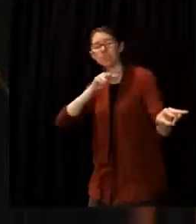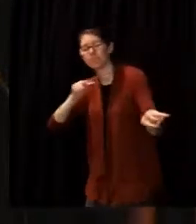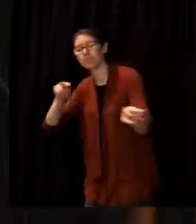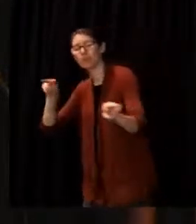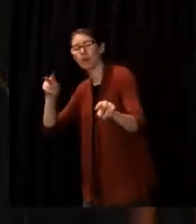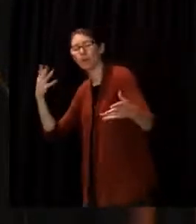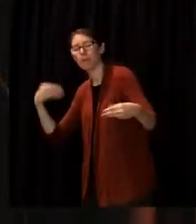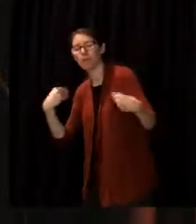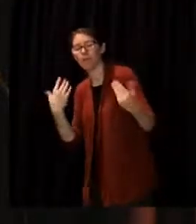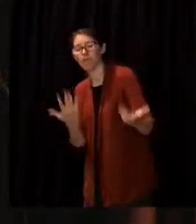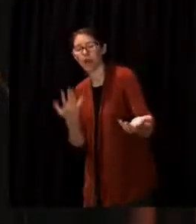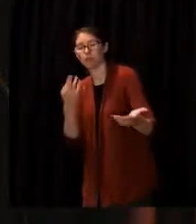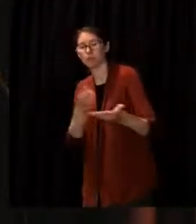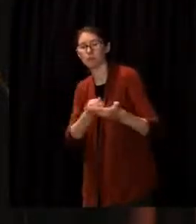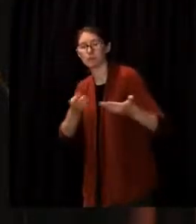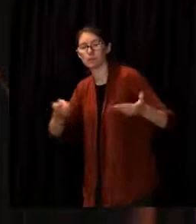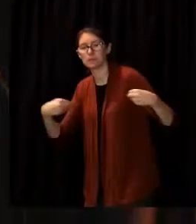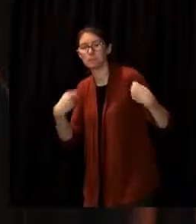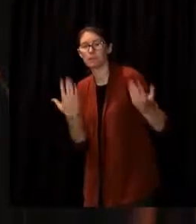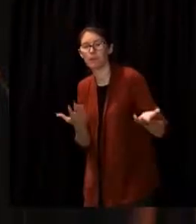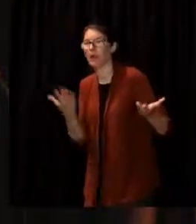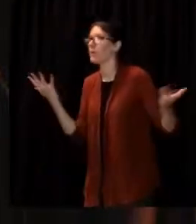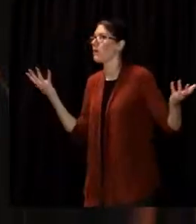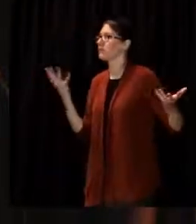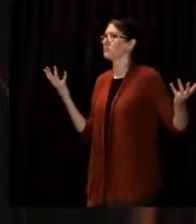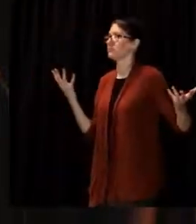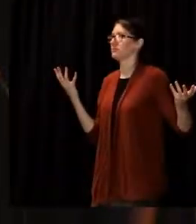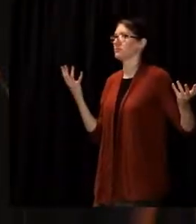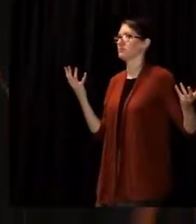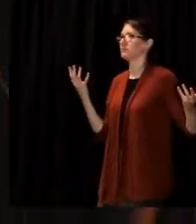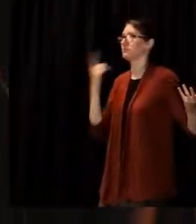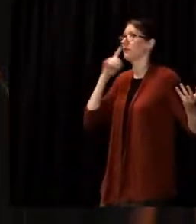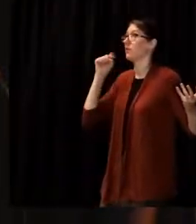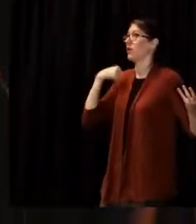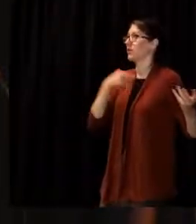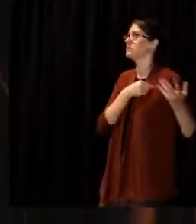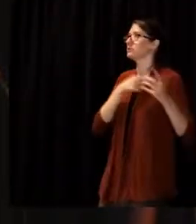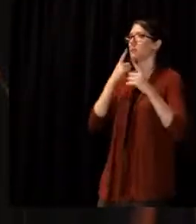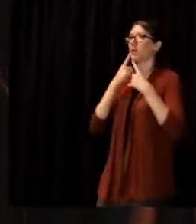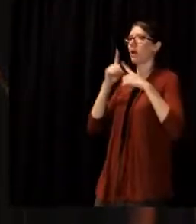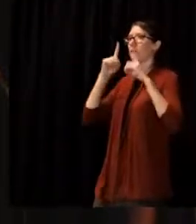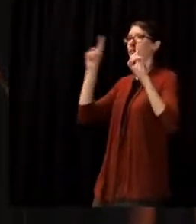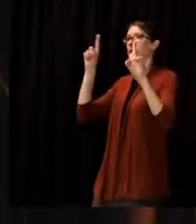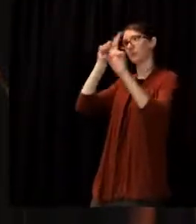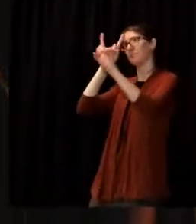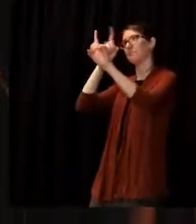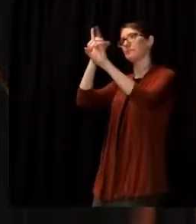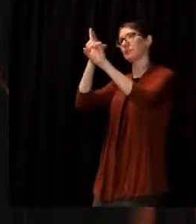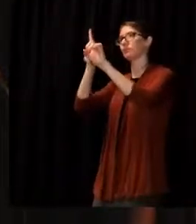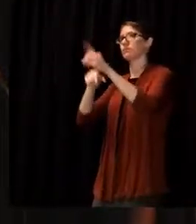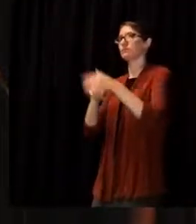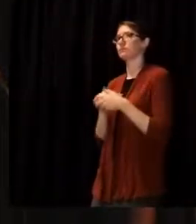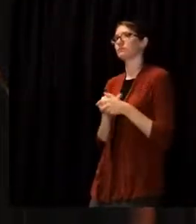and fro to find the resources for us to do our mission and accomplish our goals.